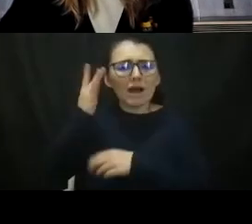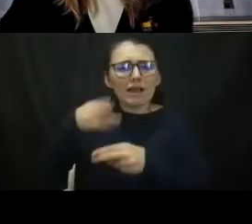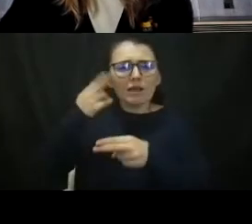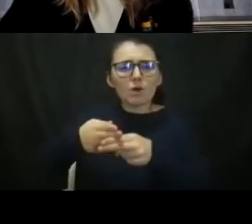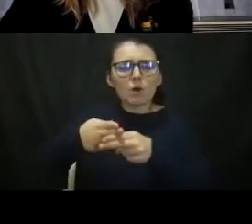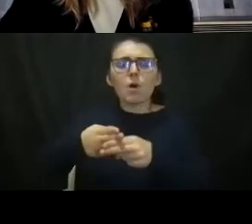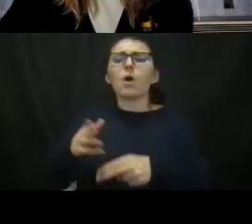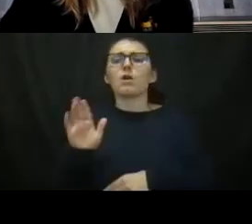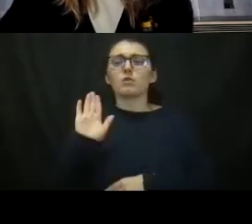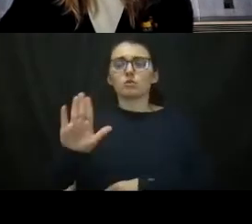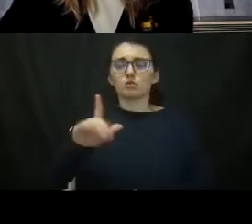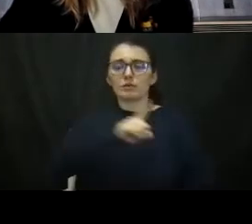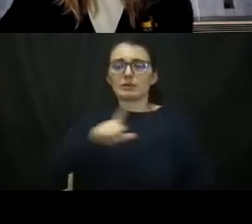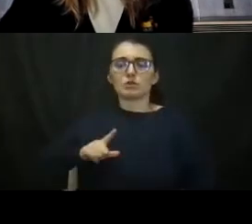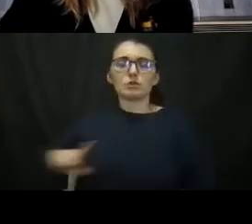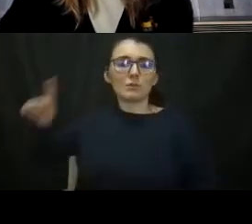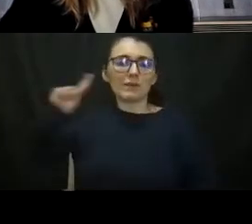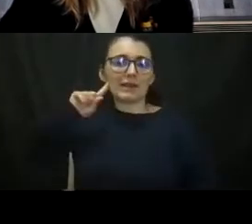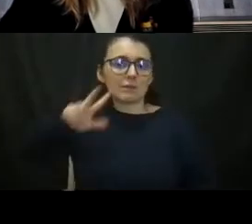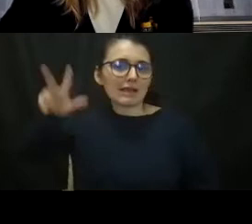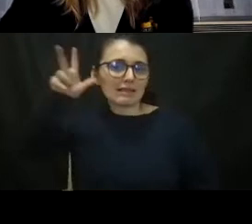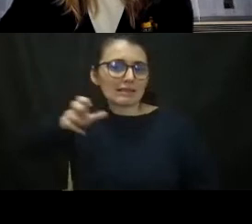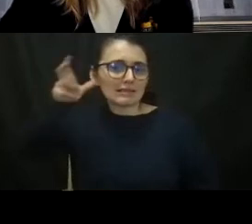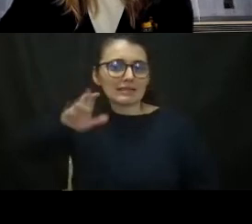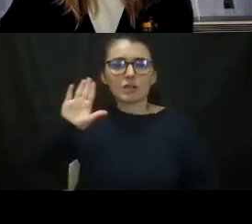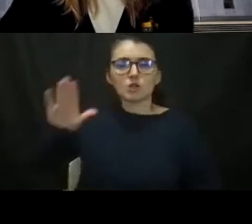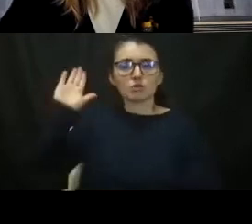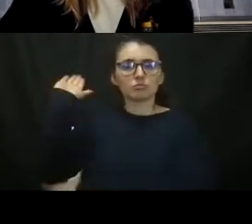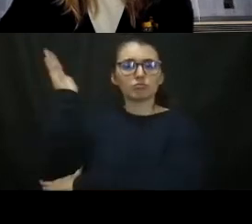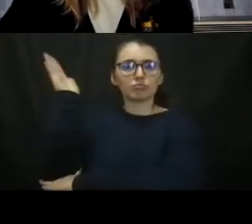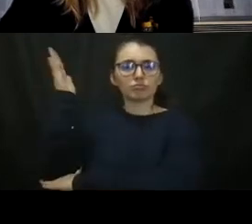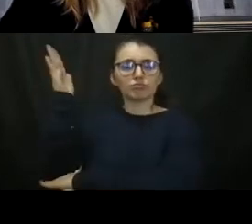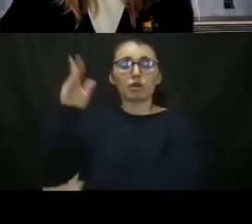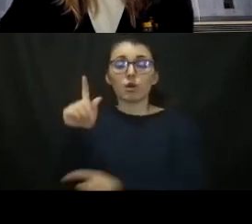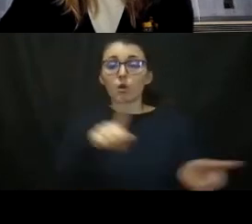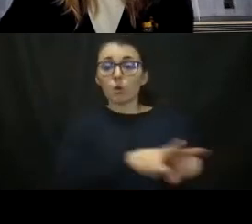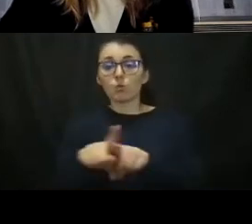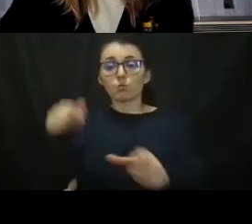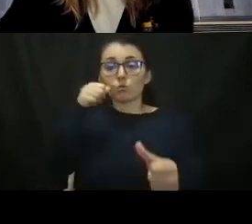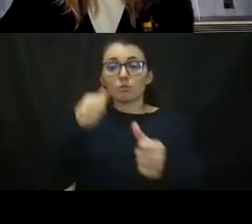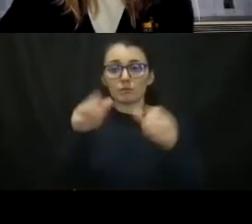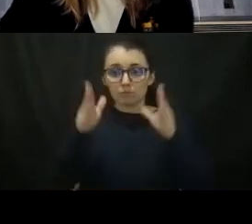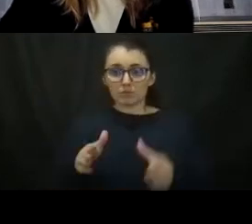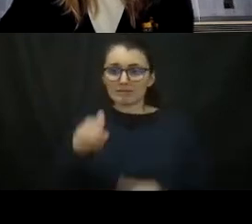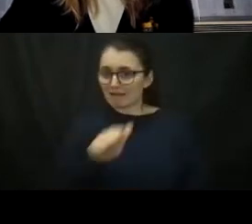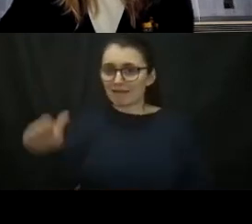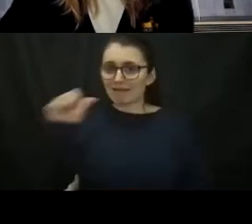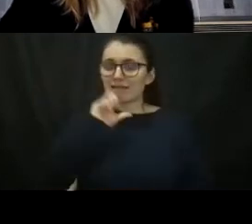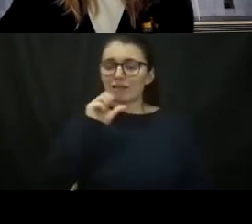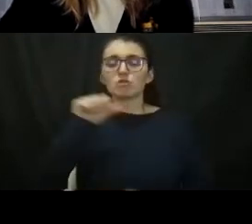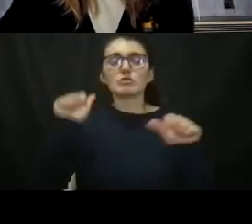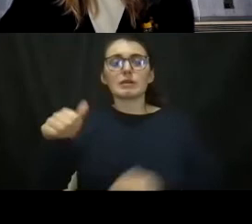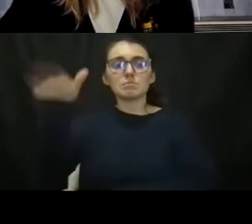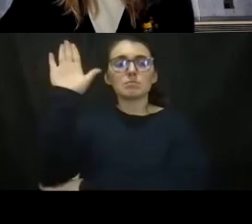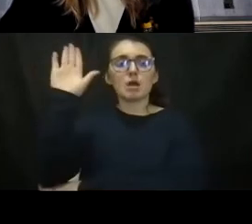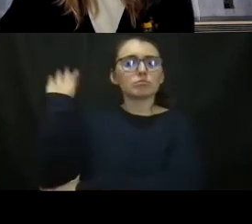your legislators are hearing or listening. Also remember that a person of any age may testify. The